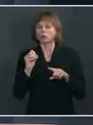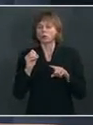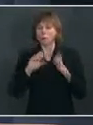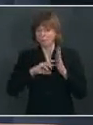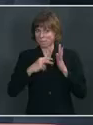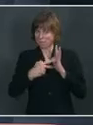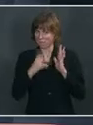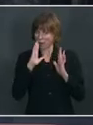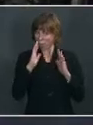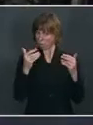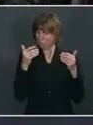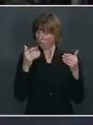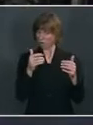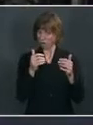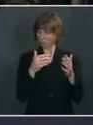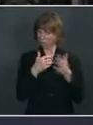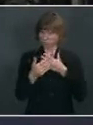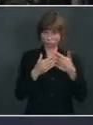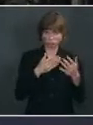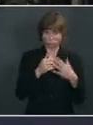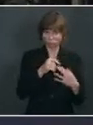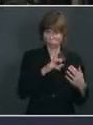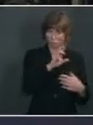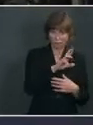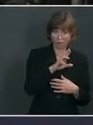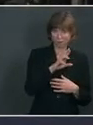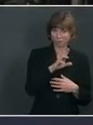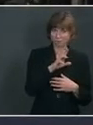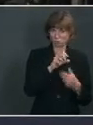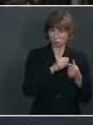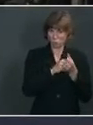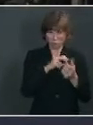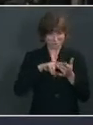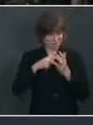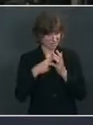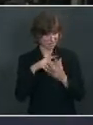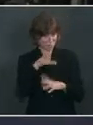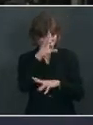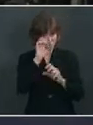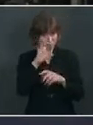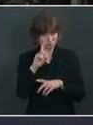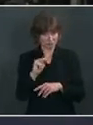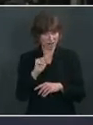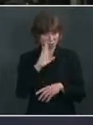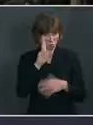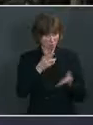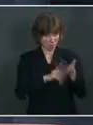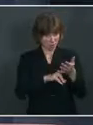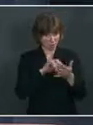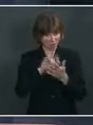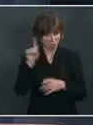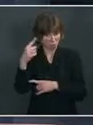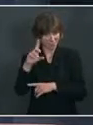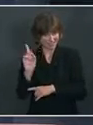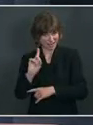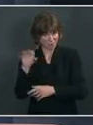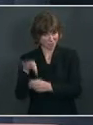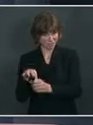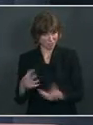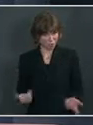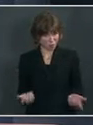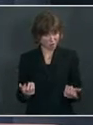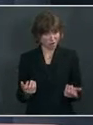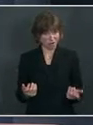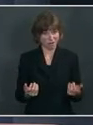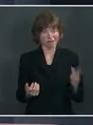move forward with or without Republican support, would President Biden sign a bill that only Democrats voted for? Well, we're not quite